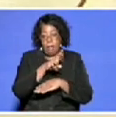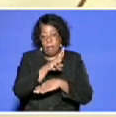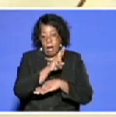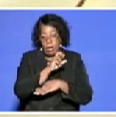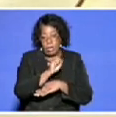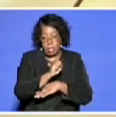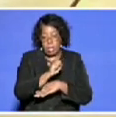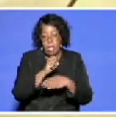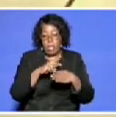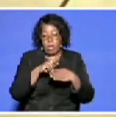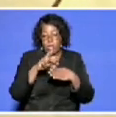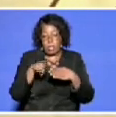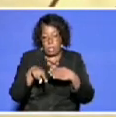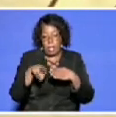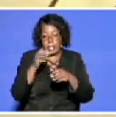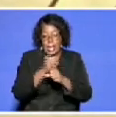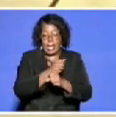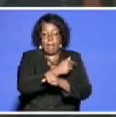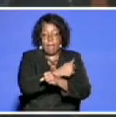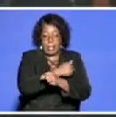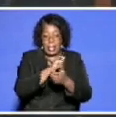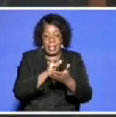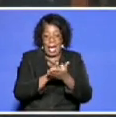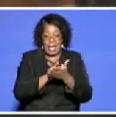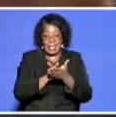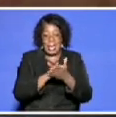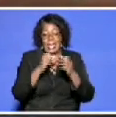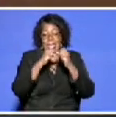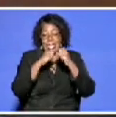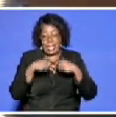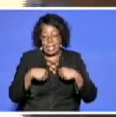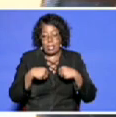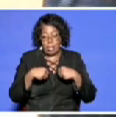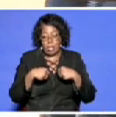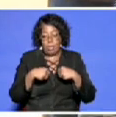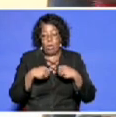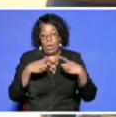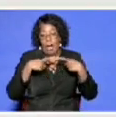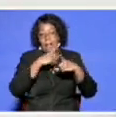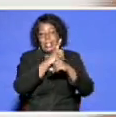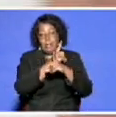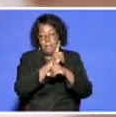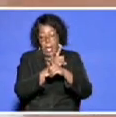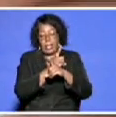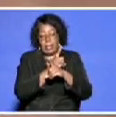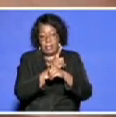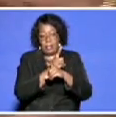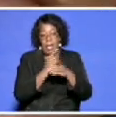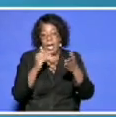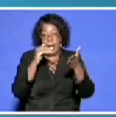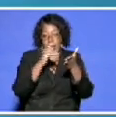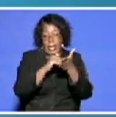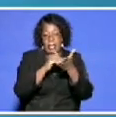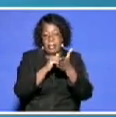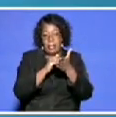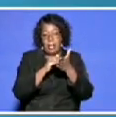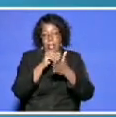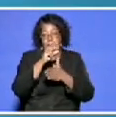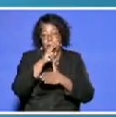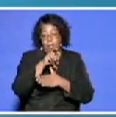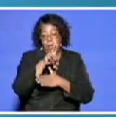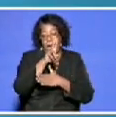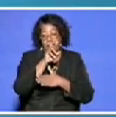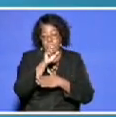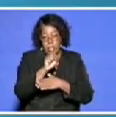a person receiving this vaccine is that their immune system will ultimately react defensively to the virus that causes COVID-19. It notes,